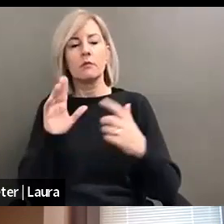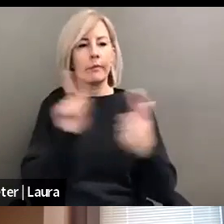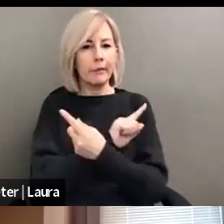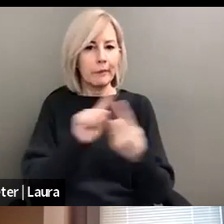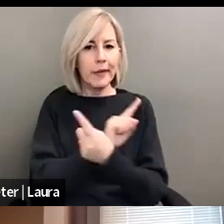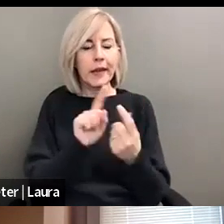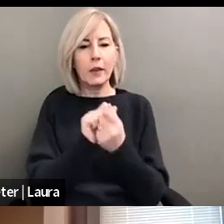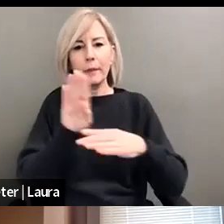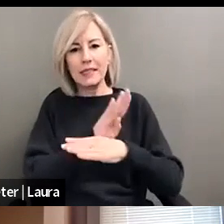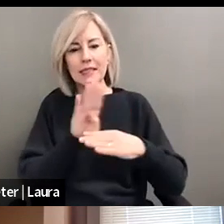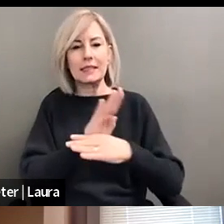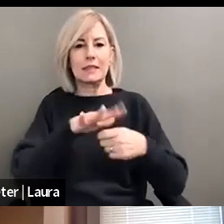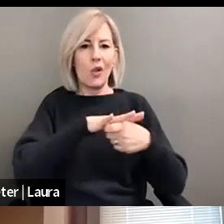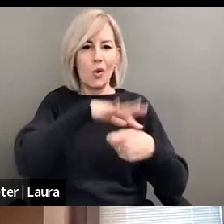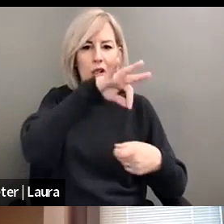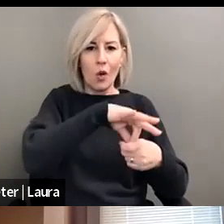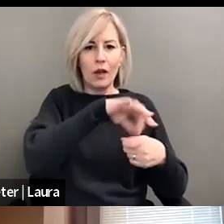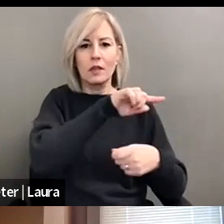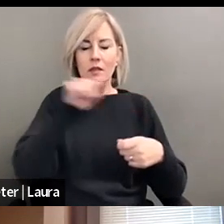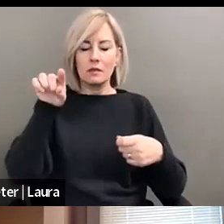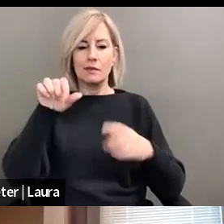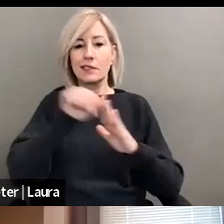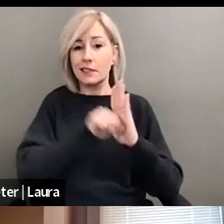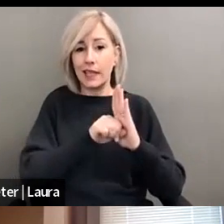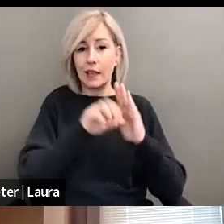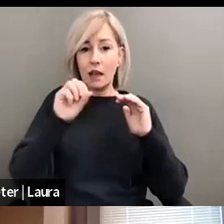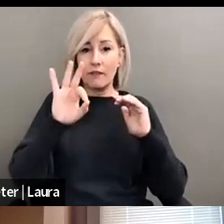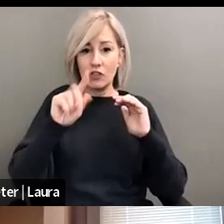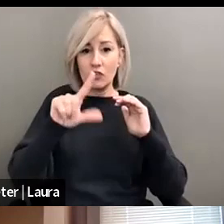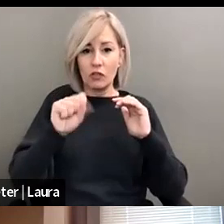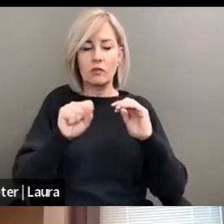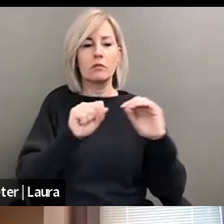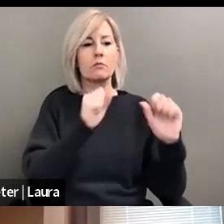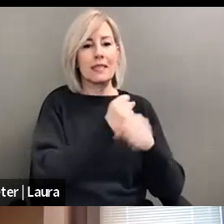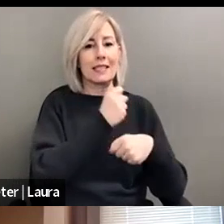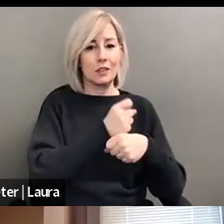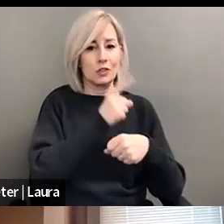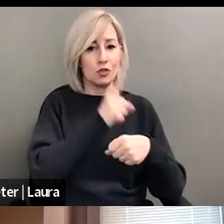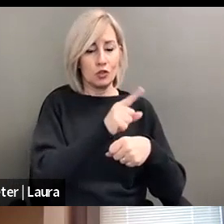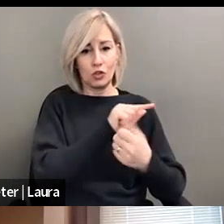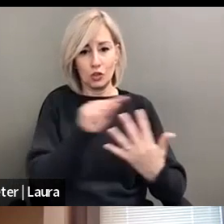with businesses, with local elected officials, our state officials, and making sure that